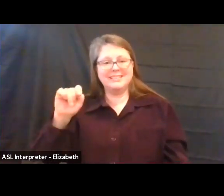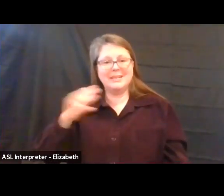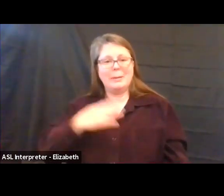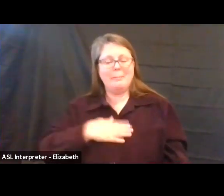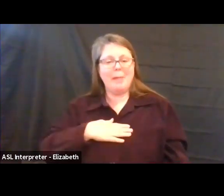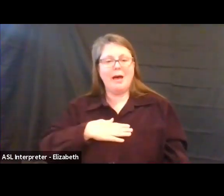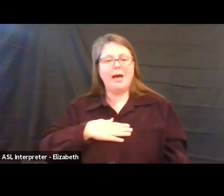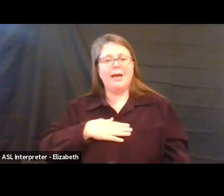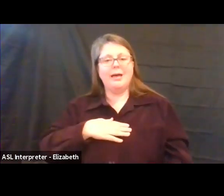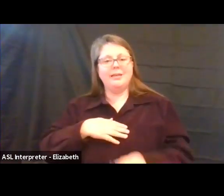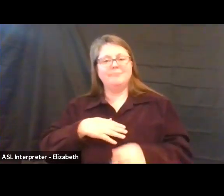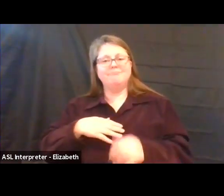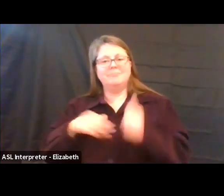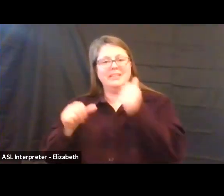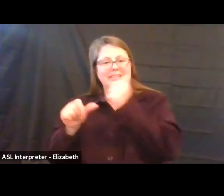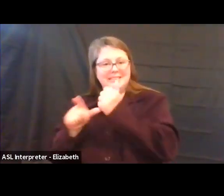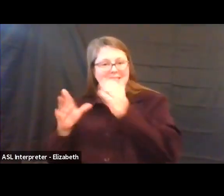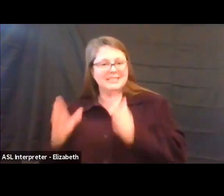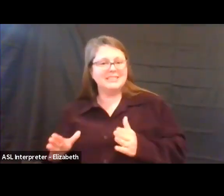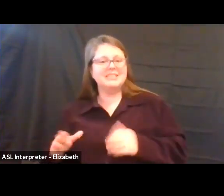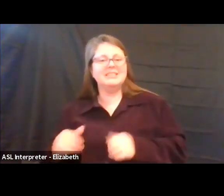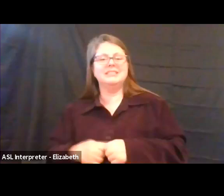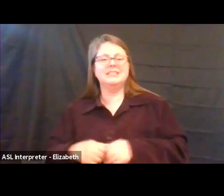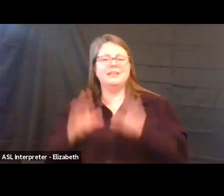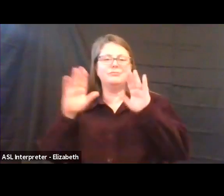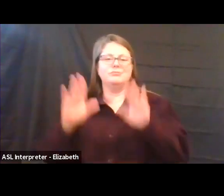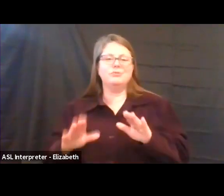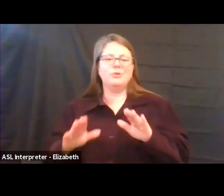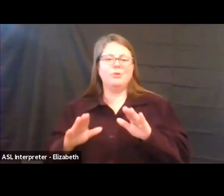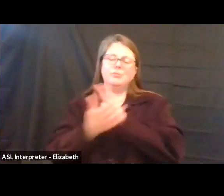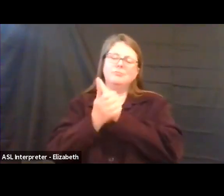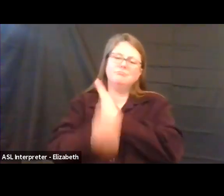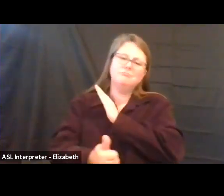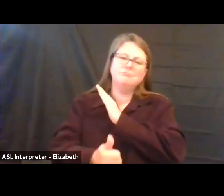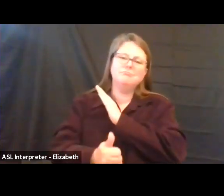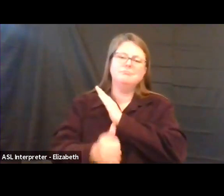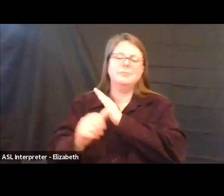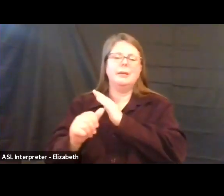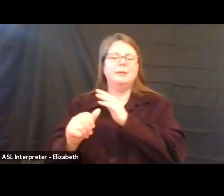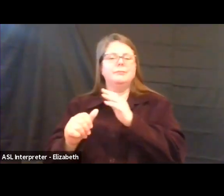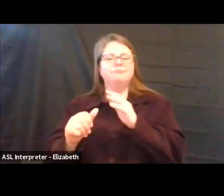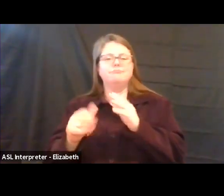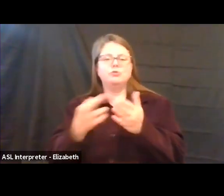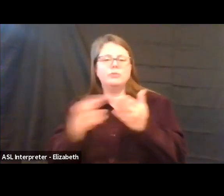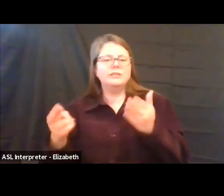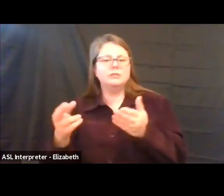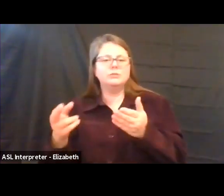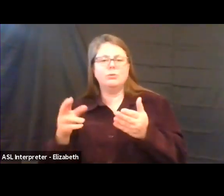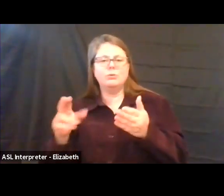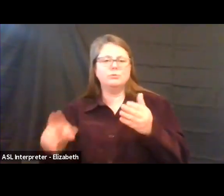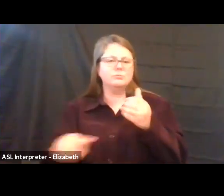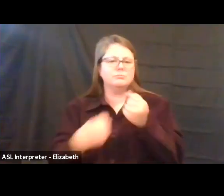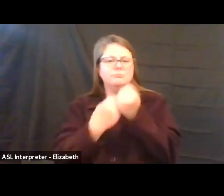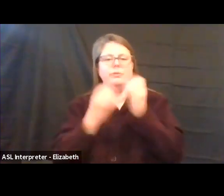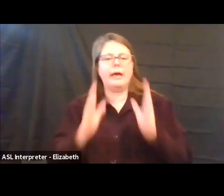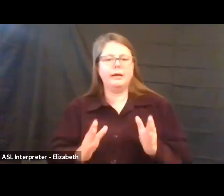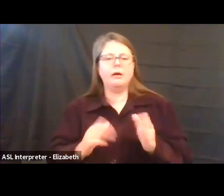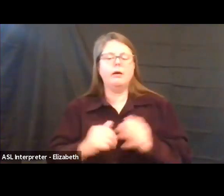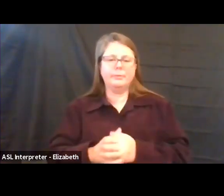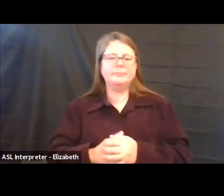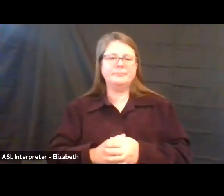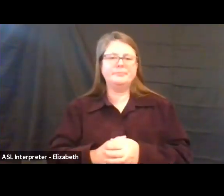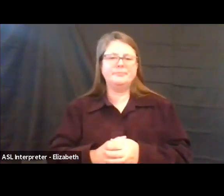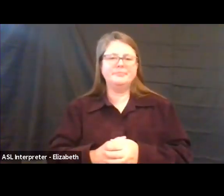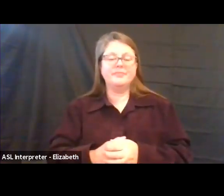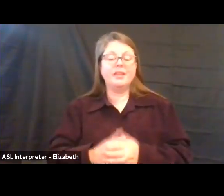technical and other resource. So Paige, thank you so much. And with that, please check the